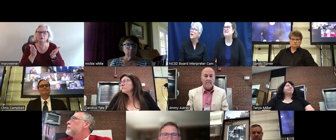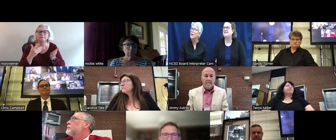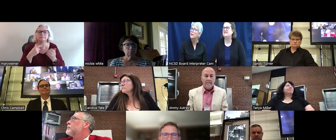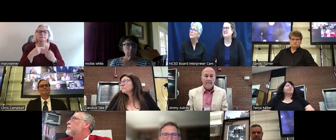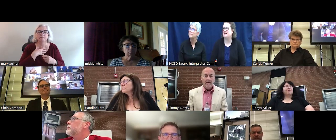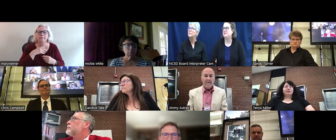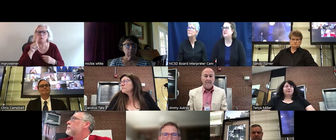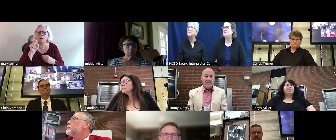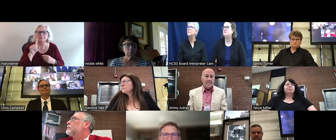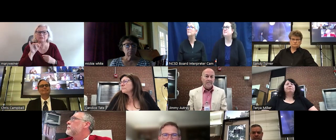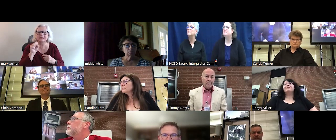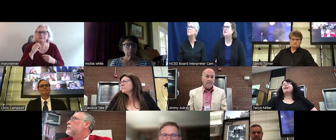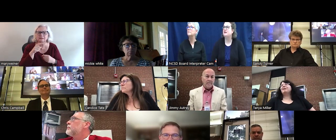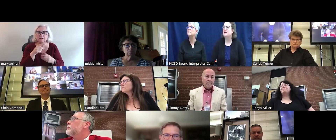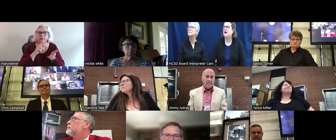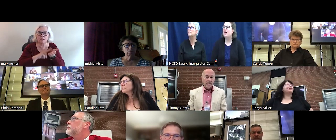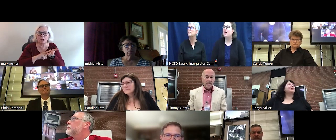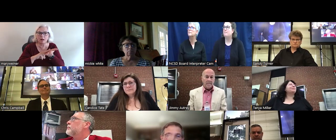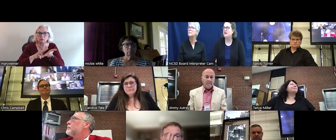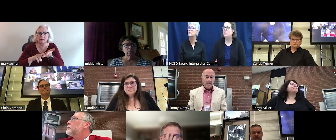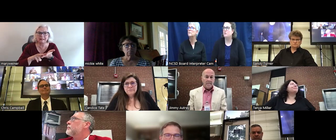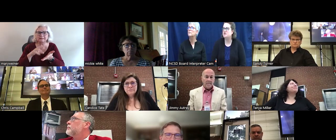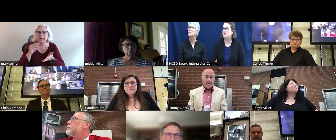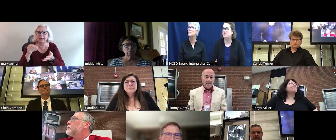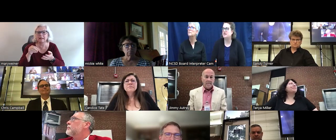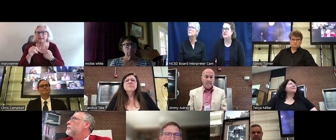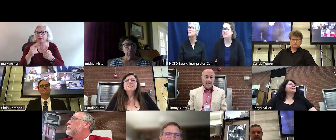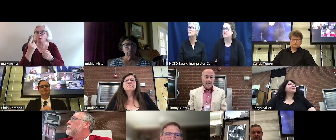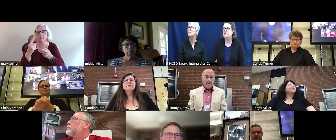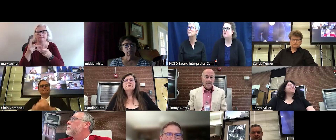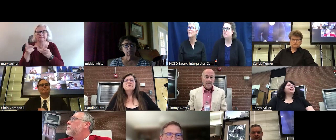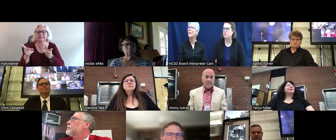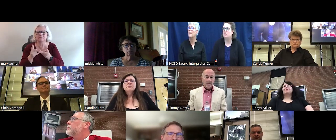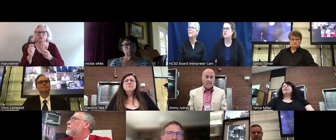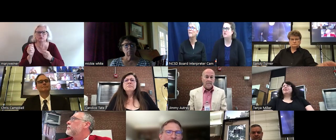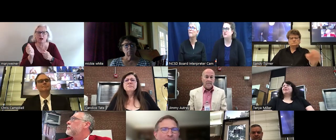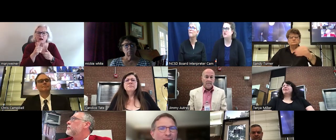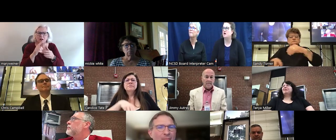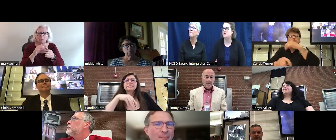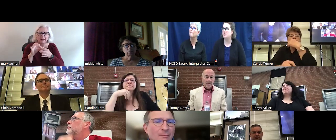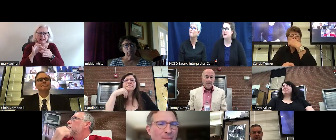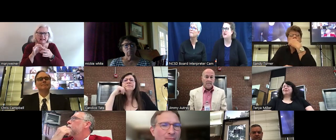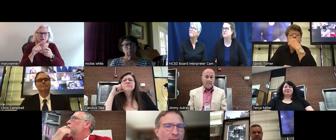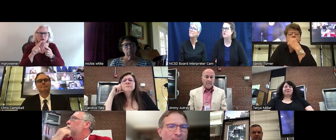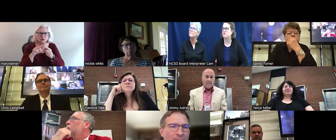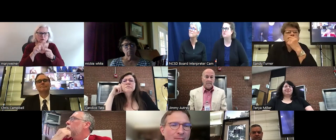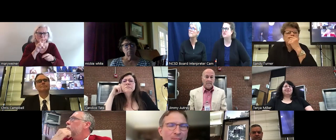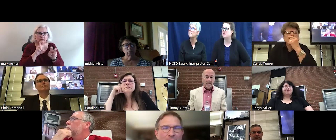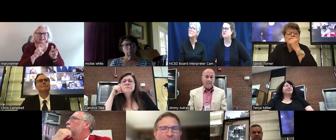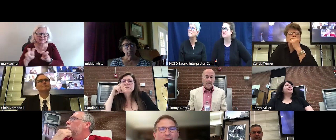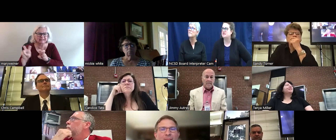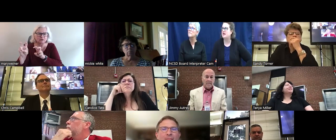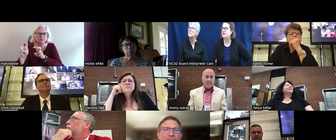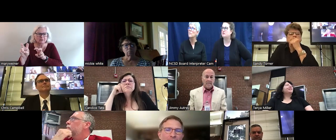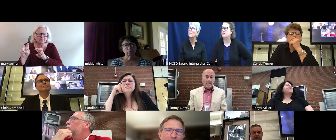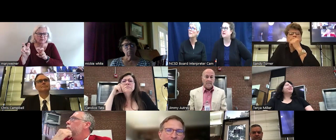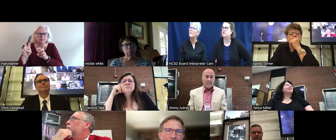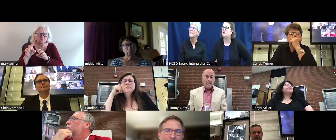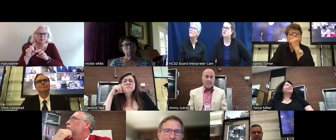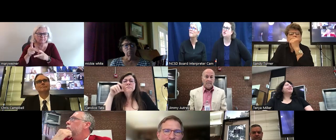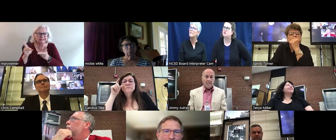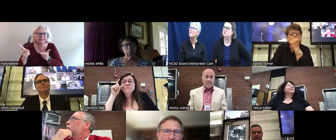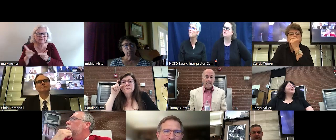This is Tammy. My question is for the contracts for those positions, is that